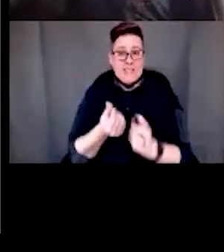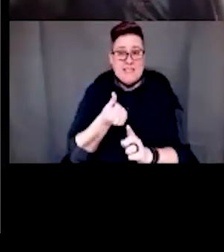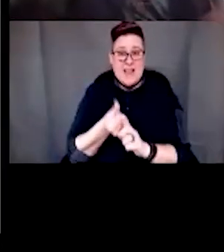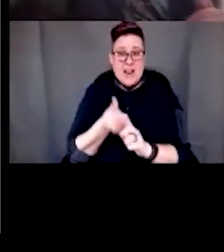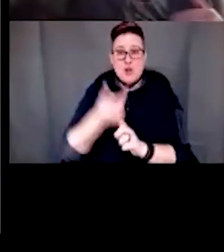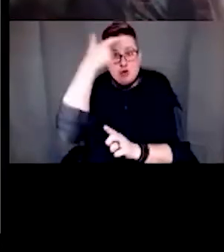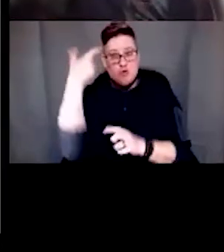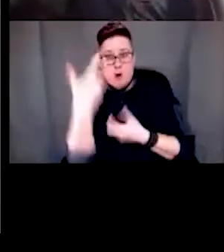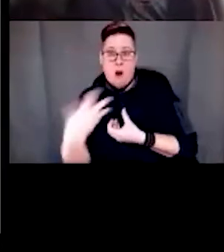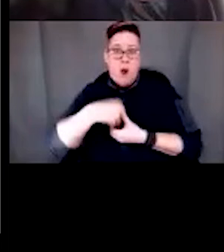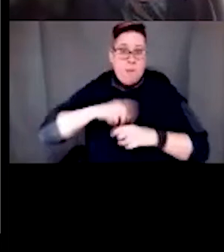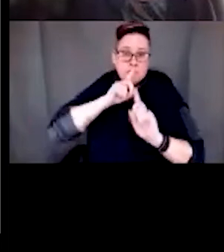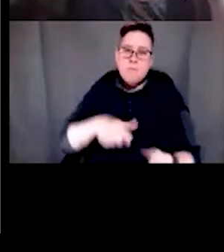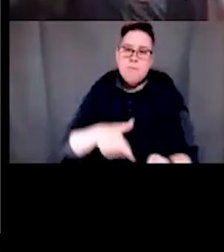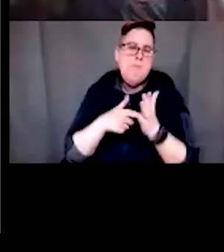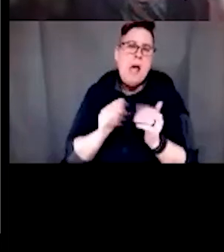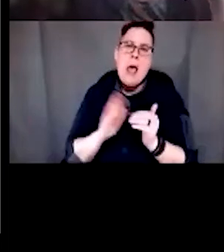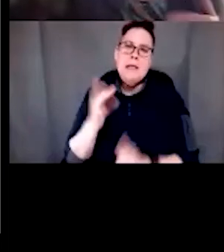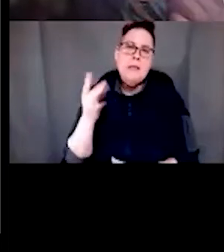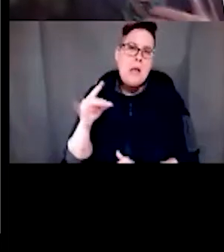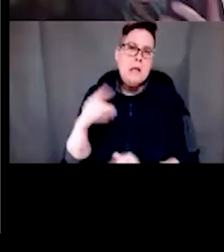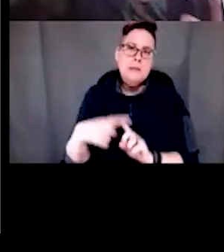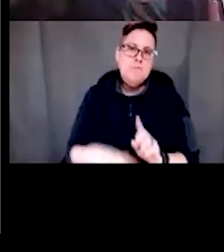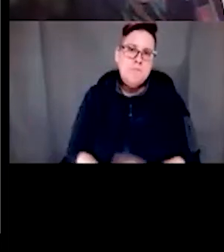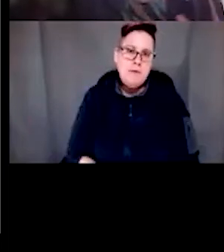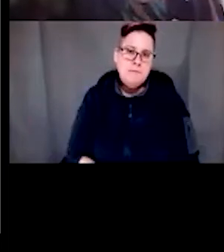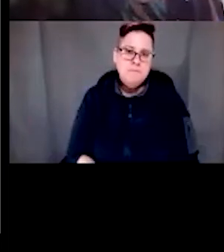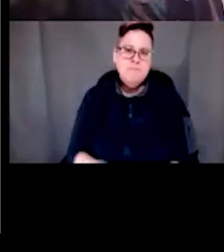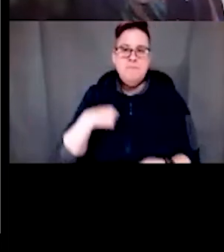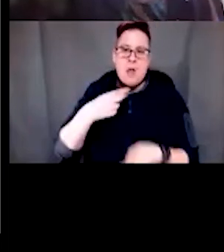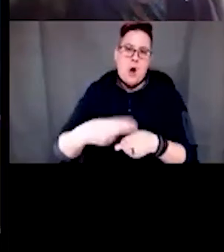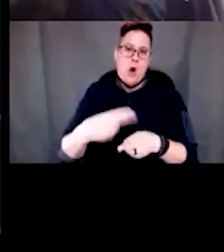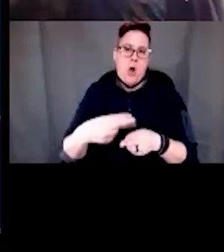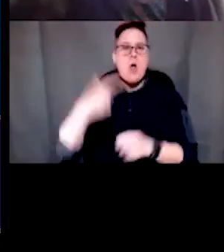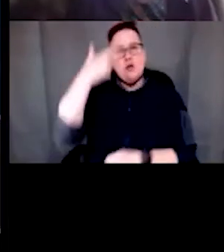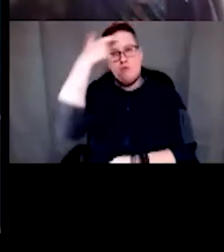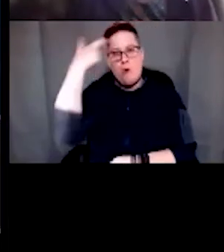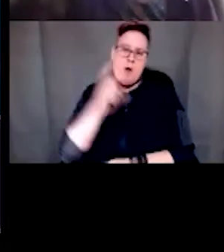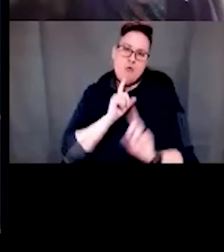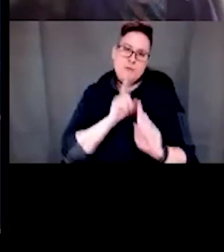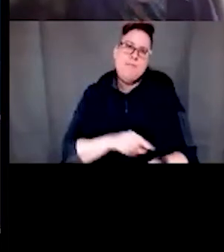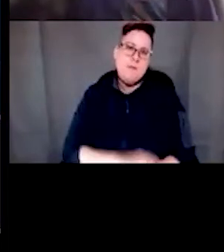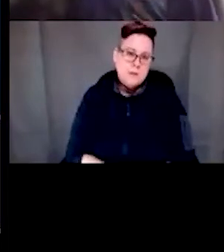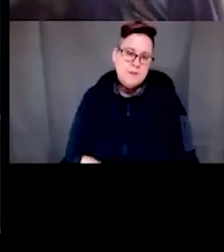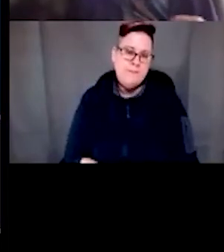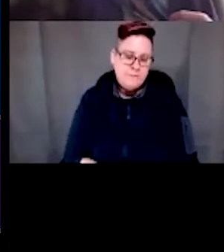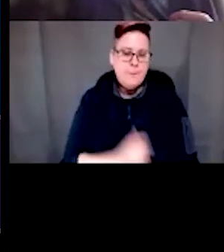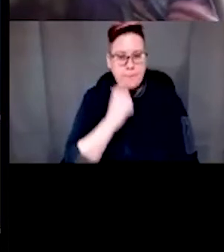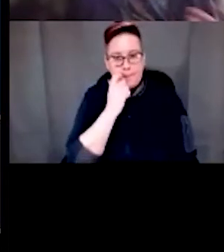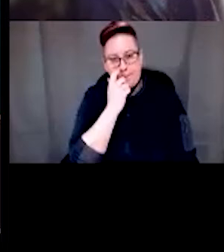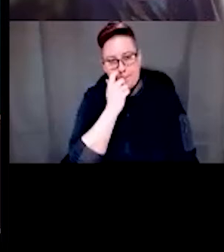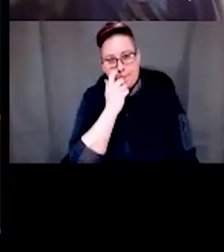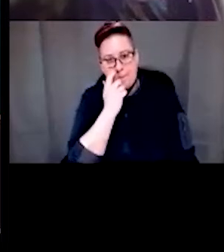this change, it takes at least 18 months. I've called that becoming trauma responsive.